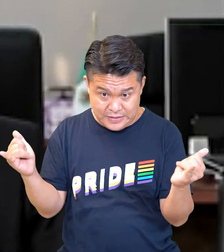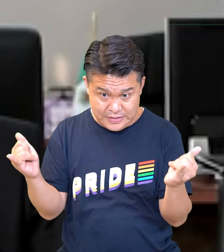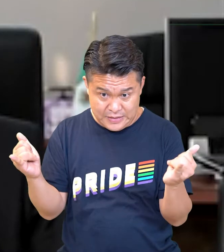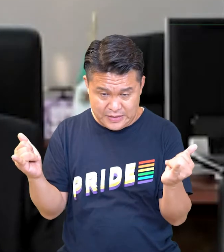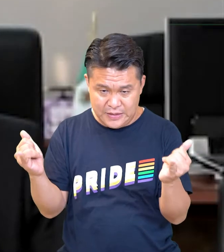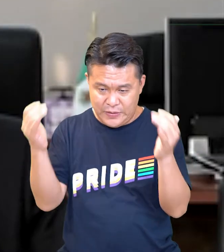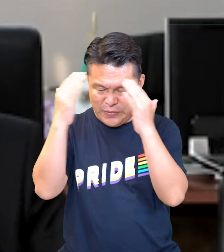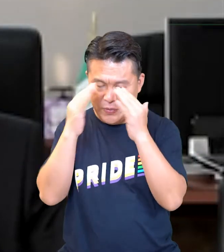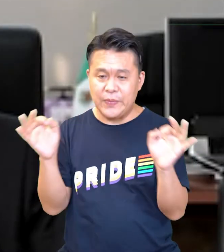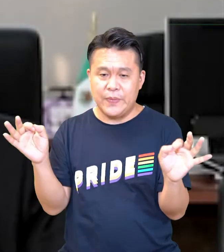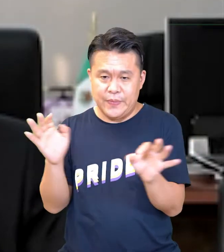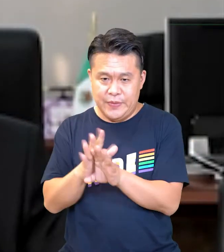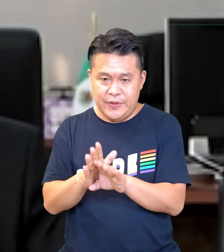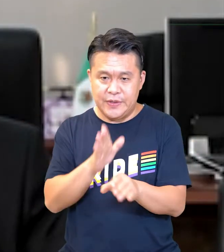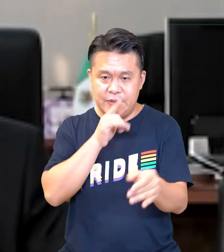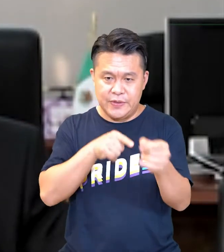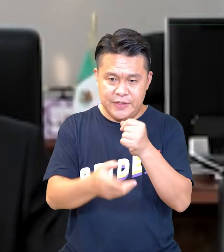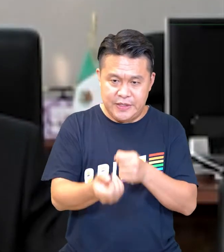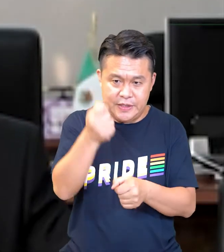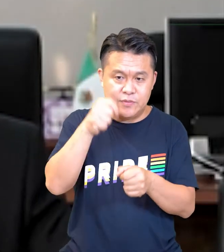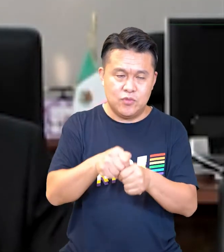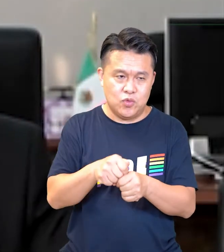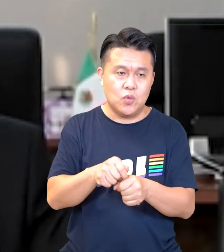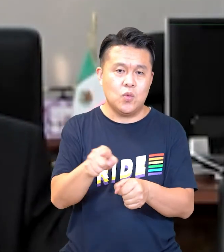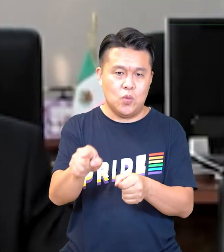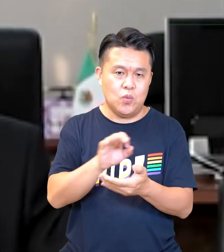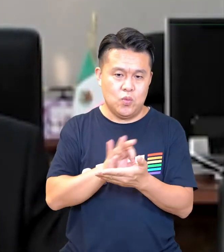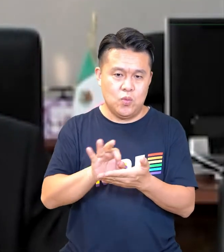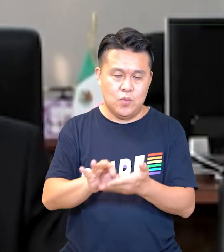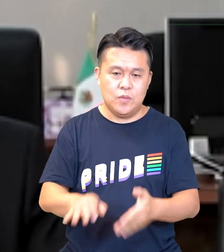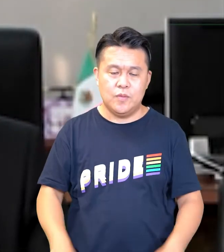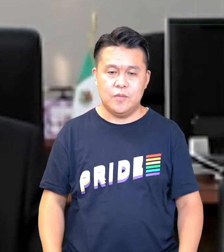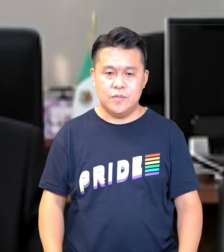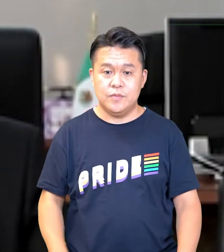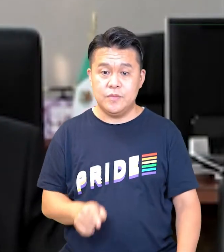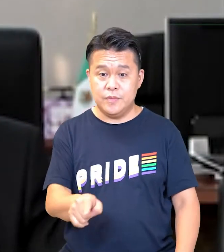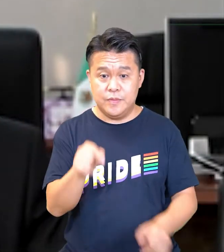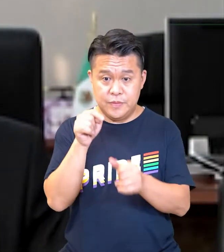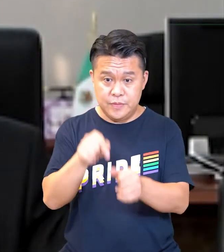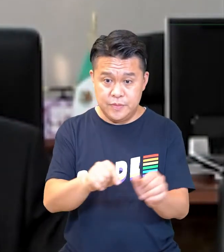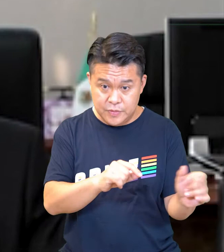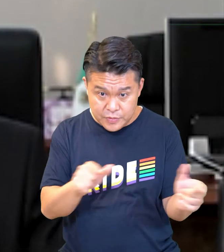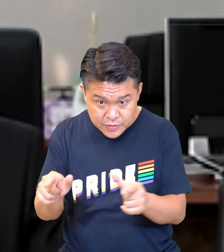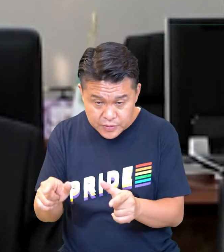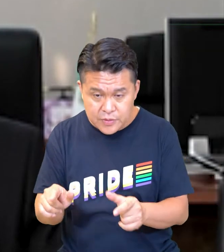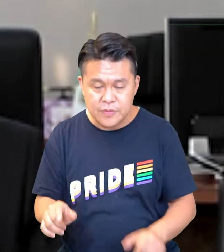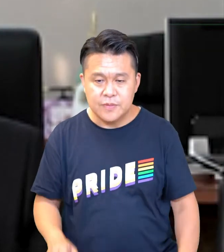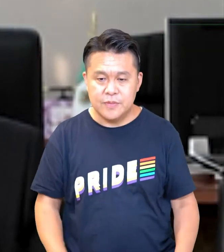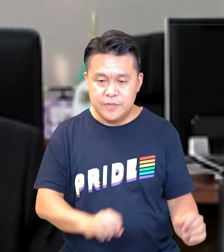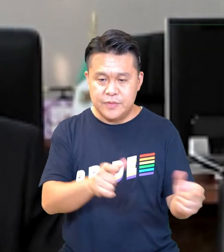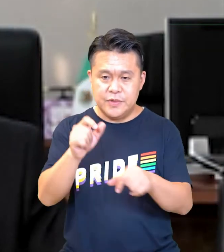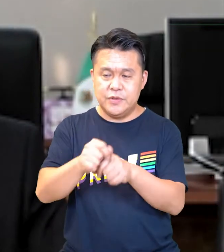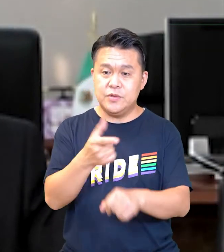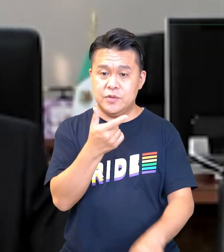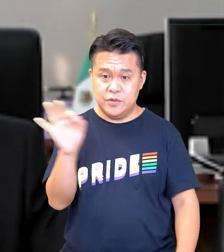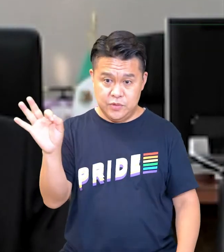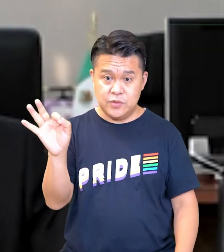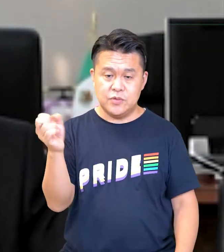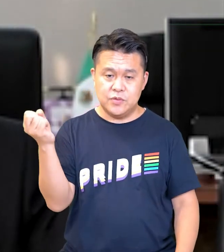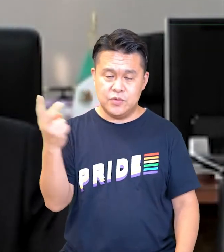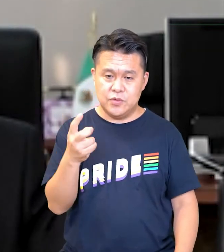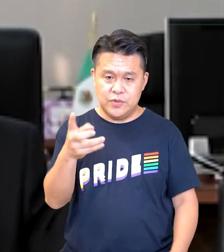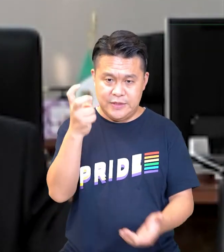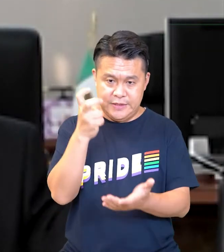suffer discrimination. These actions have transformed our culture, society, and